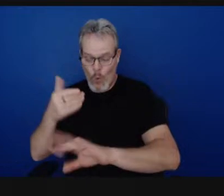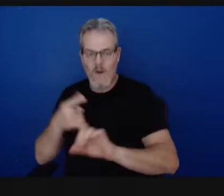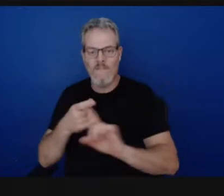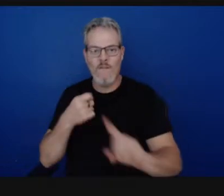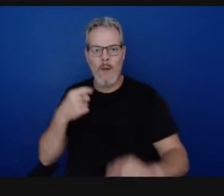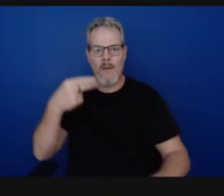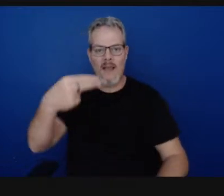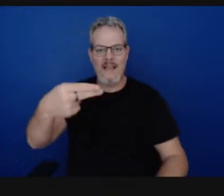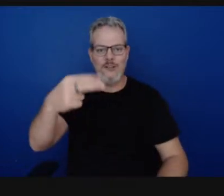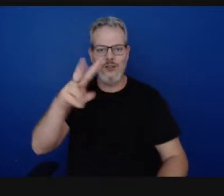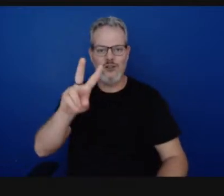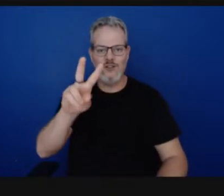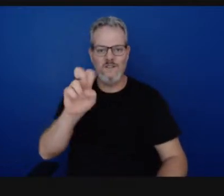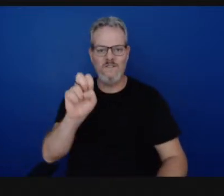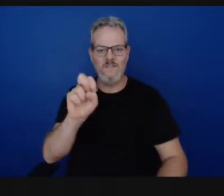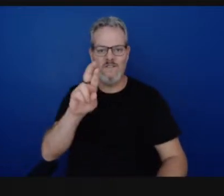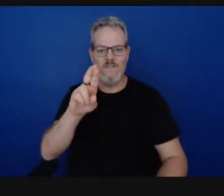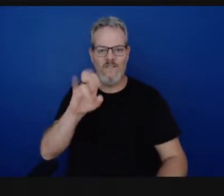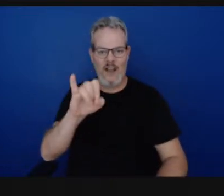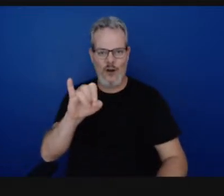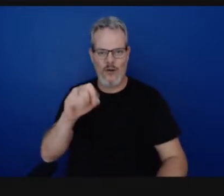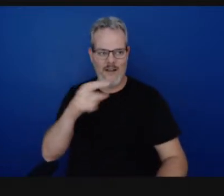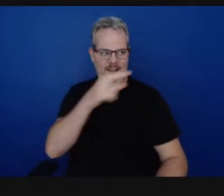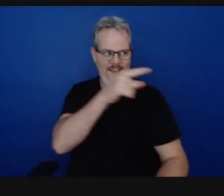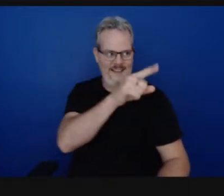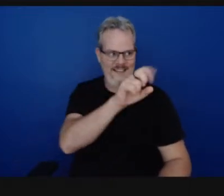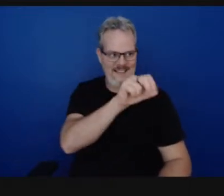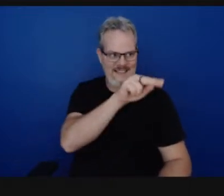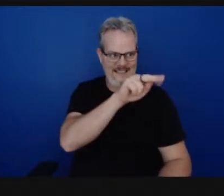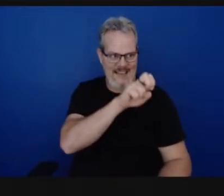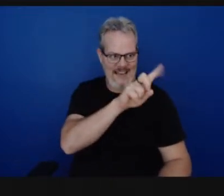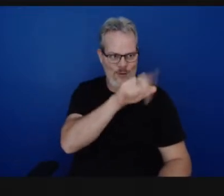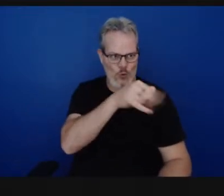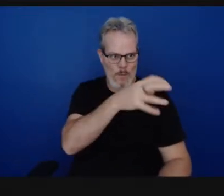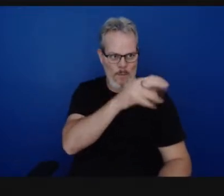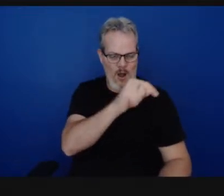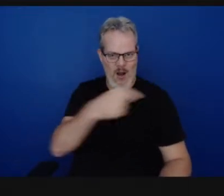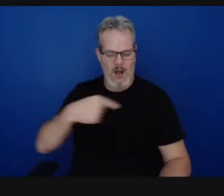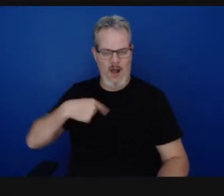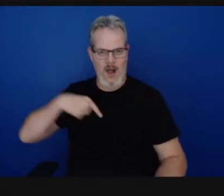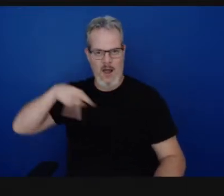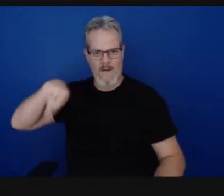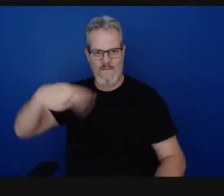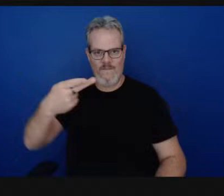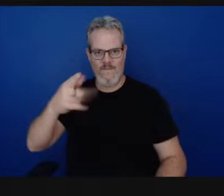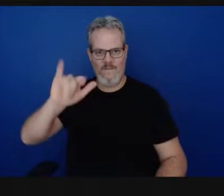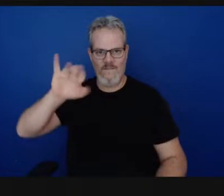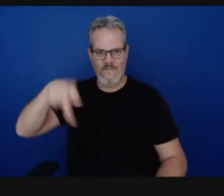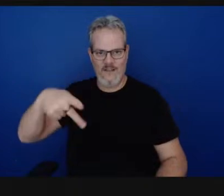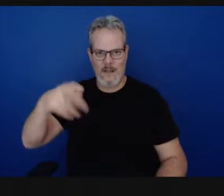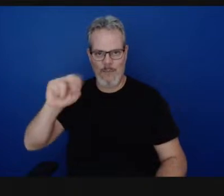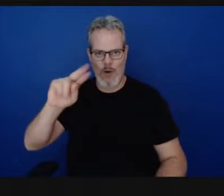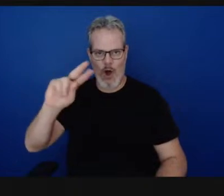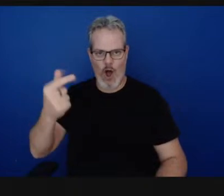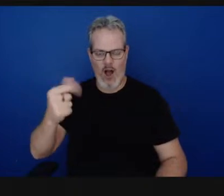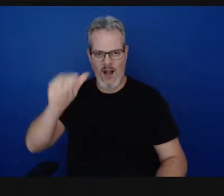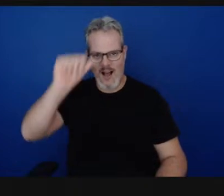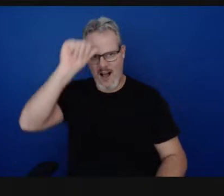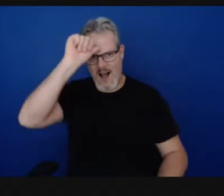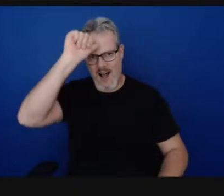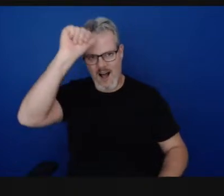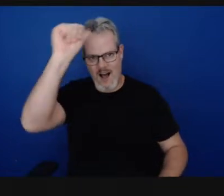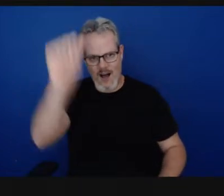H. Very, he's Dane DuPont. I'm Philip Ong. Aloha, everybody.